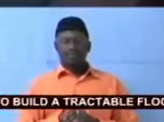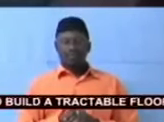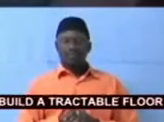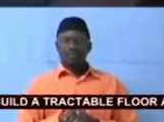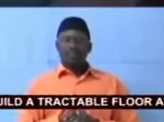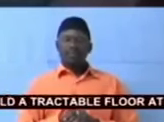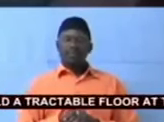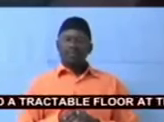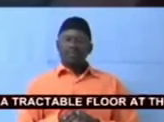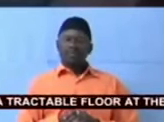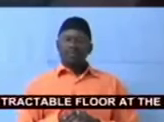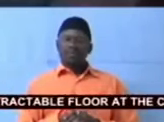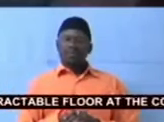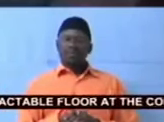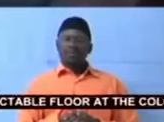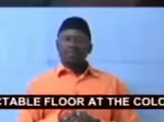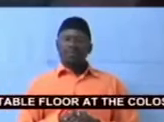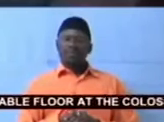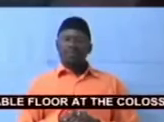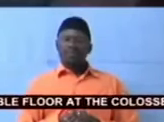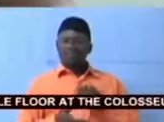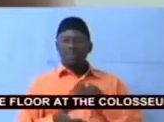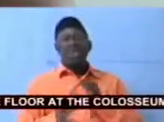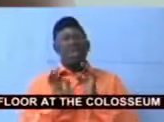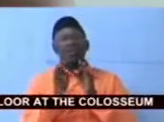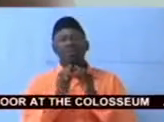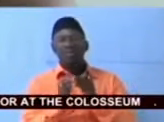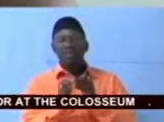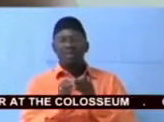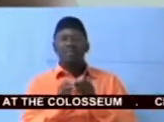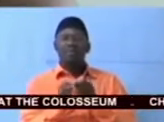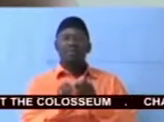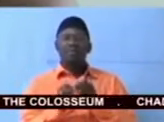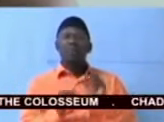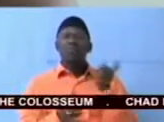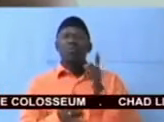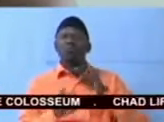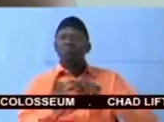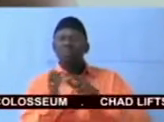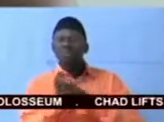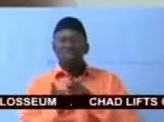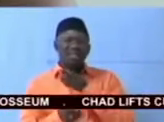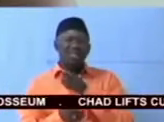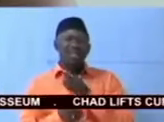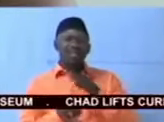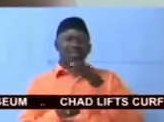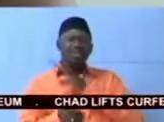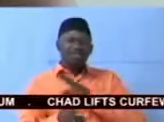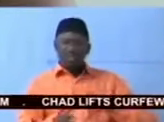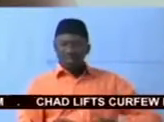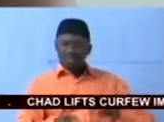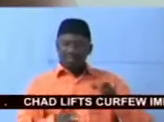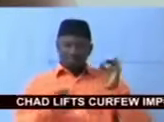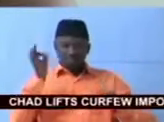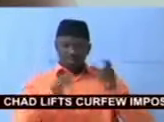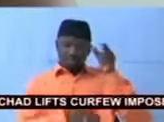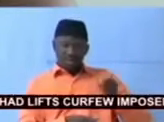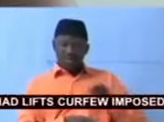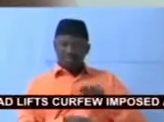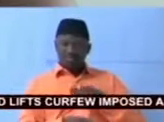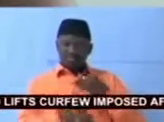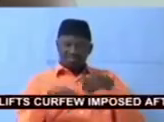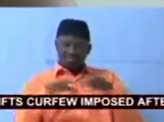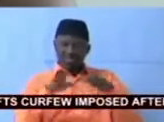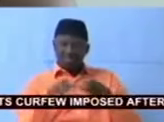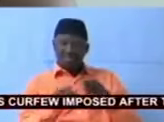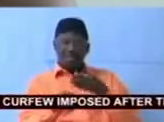ko. Mr. Gomez, can you explain further to this commission what you mean by he was sacked? Yeah, ding ñu mëna léralal fi ci commission bi so waxé